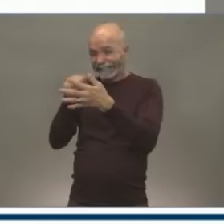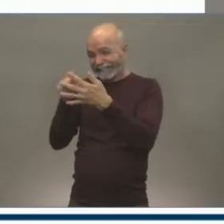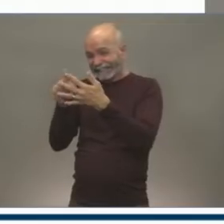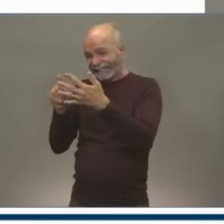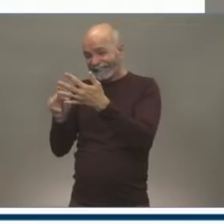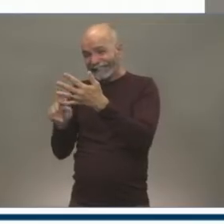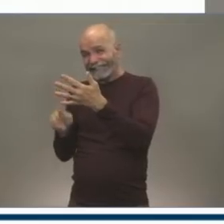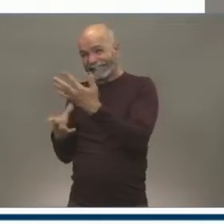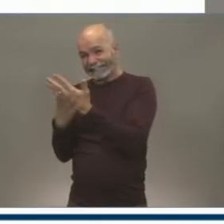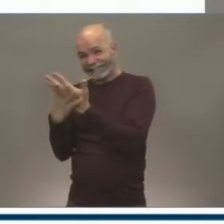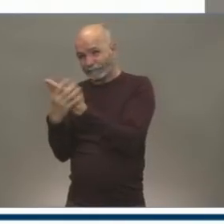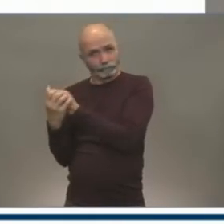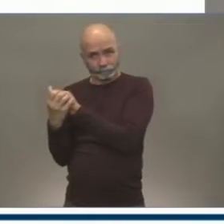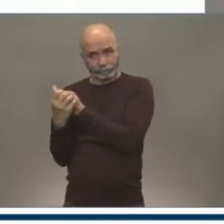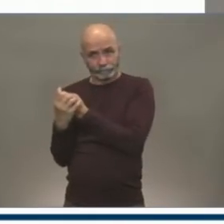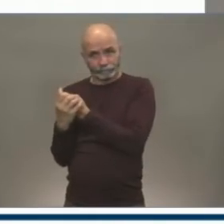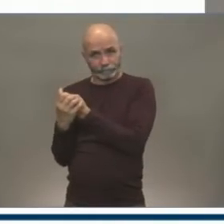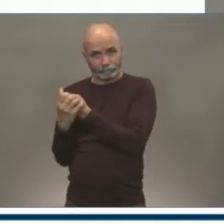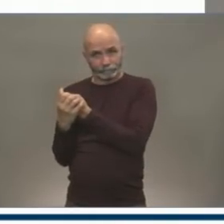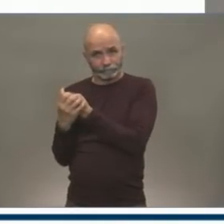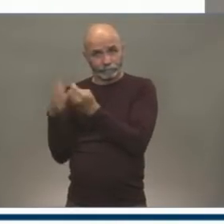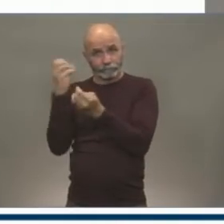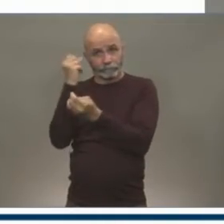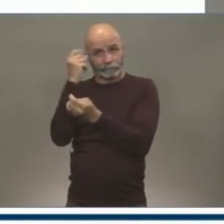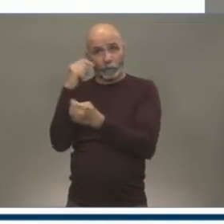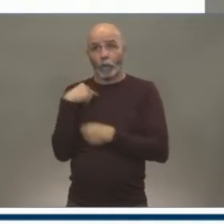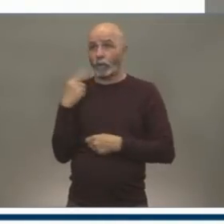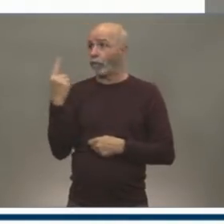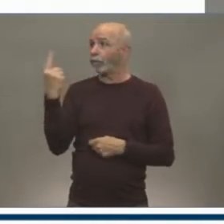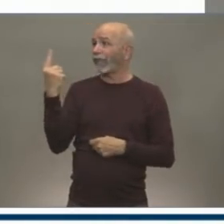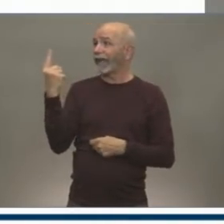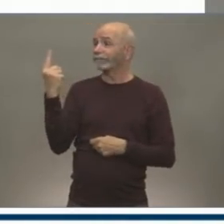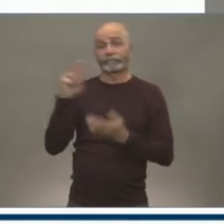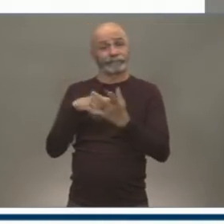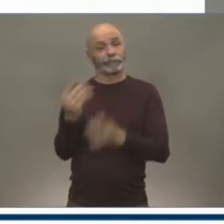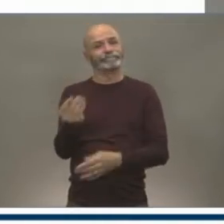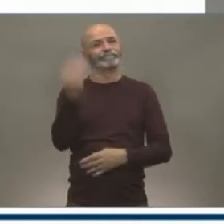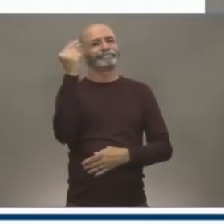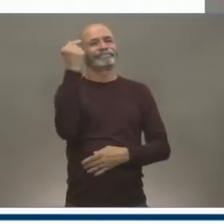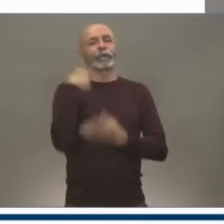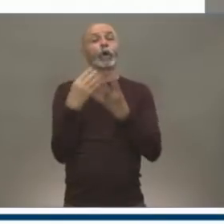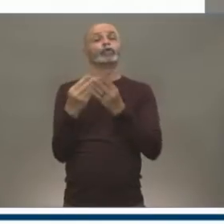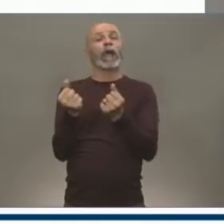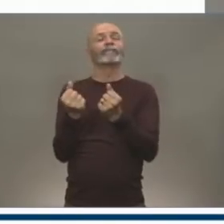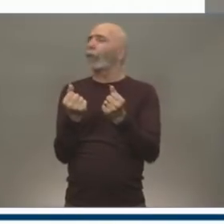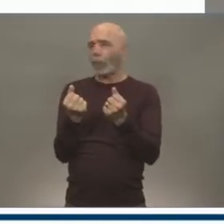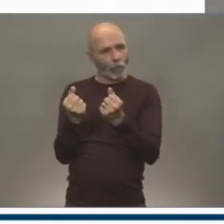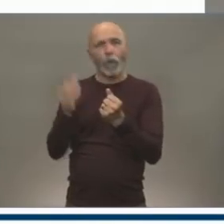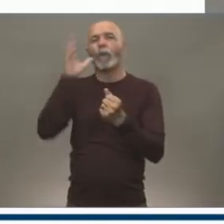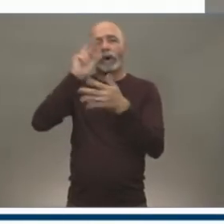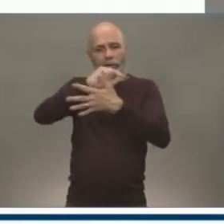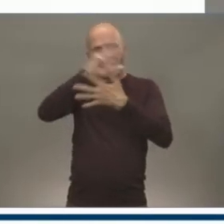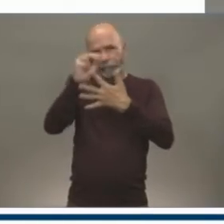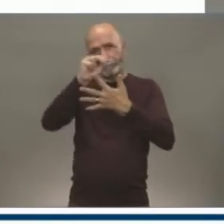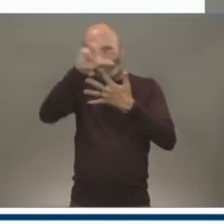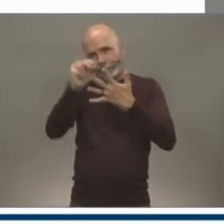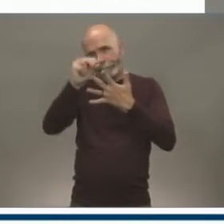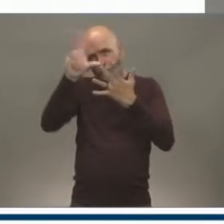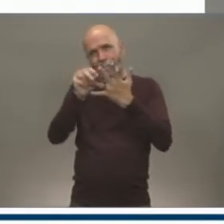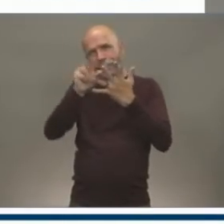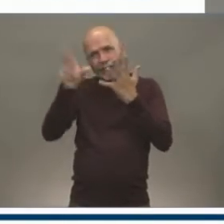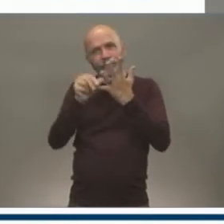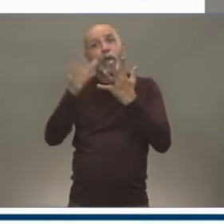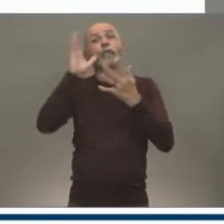if you will, that's going to solve everything, and you have to have a multi-layered approach. I think adding those air filters and stuff would be one other